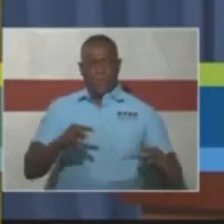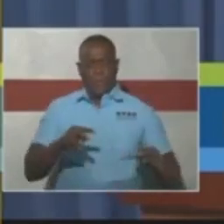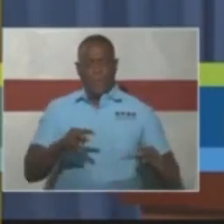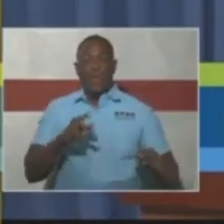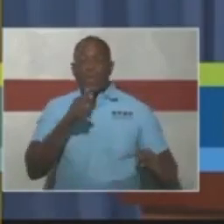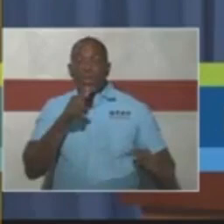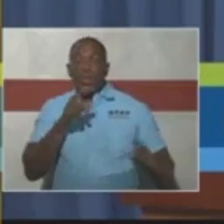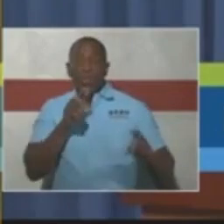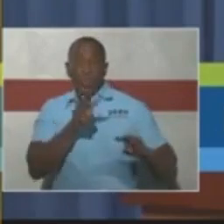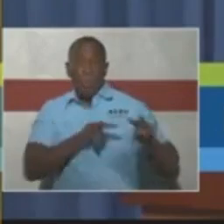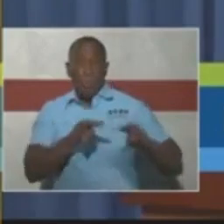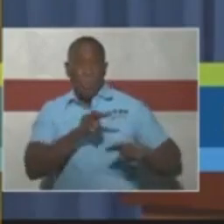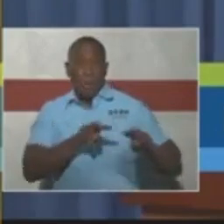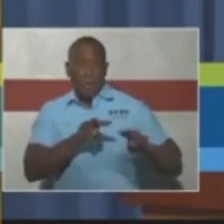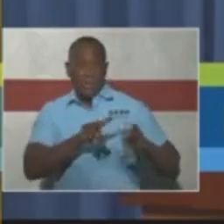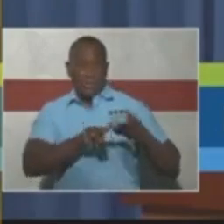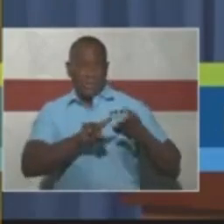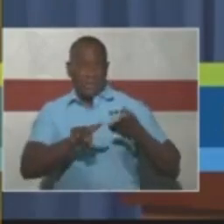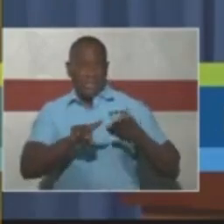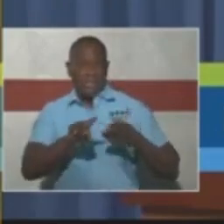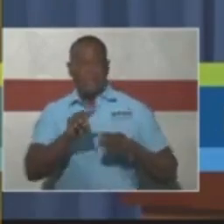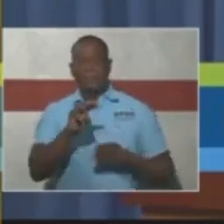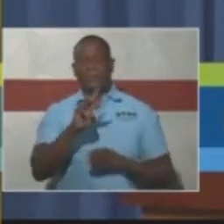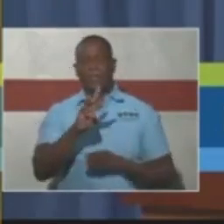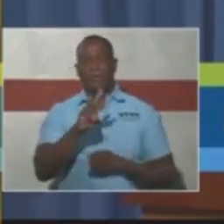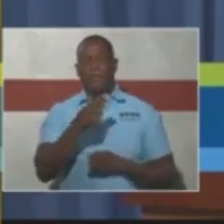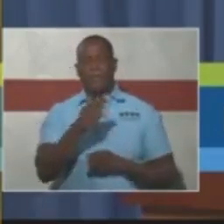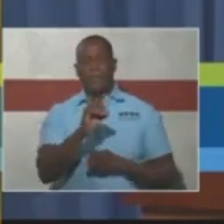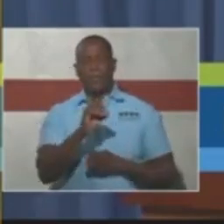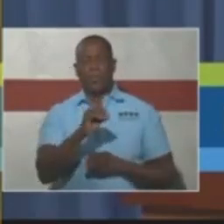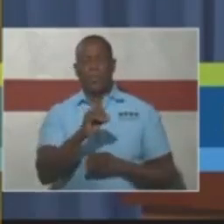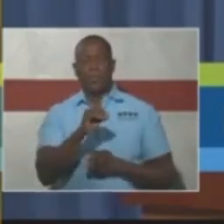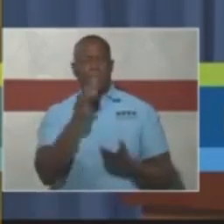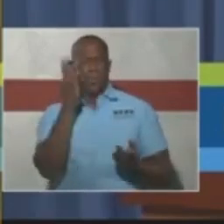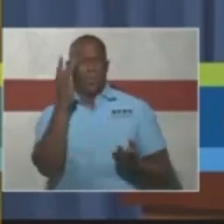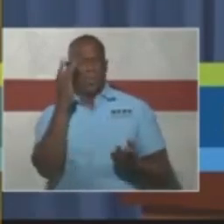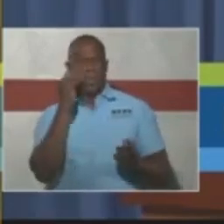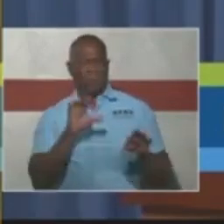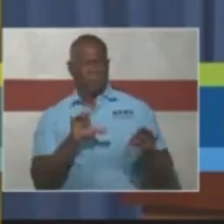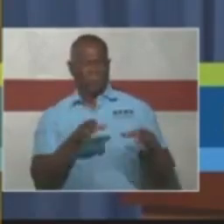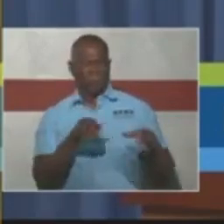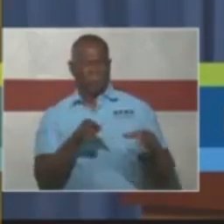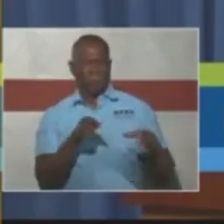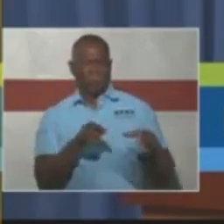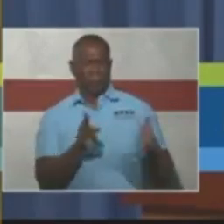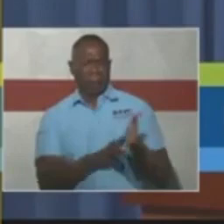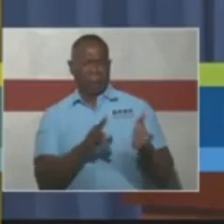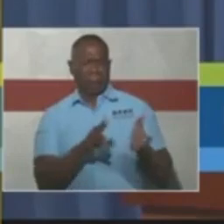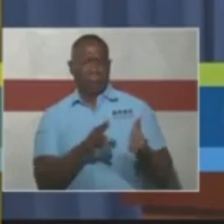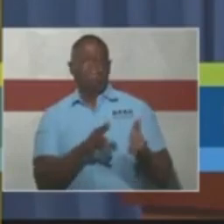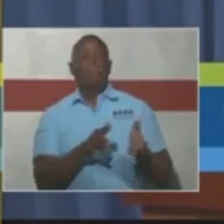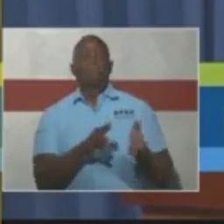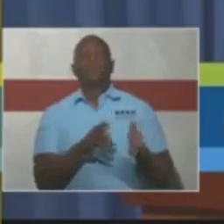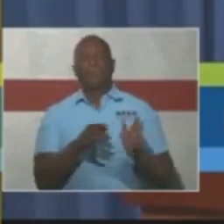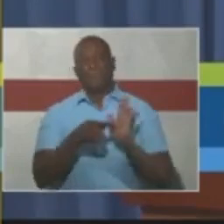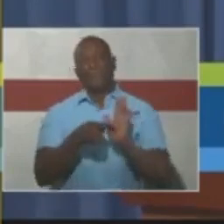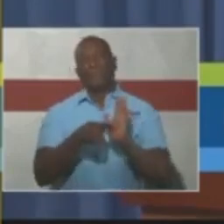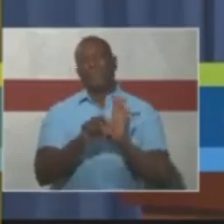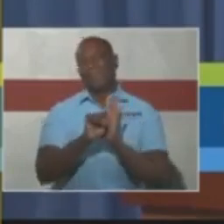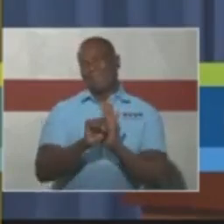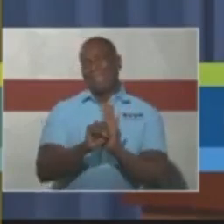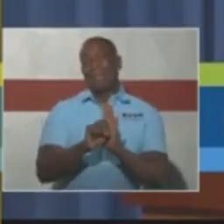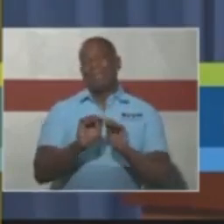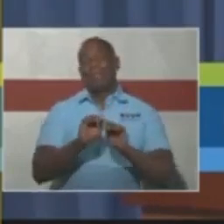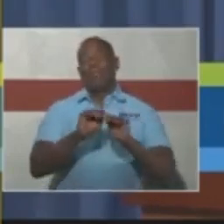WHO. They get that classification because they show signals, and not confirmed, but they show signals of spreading